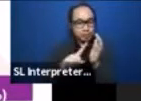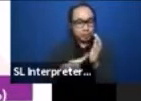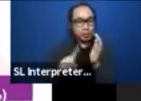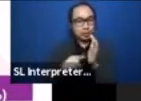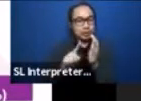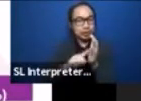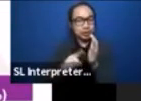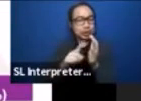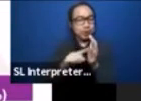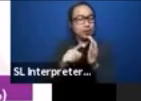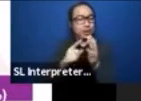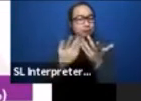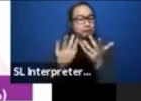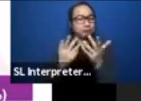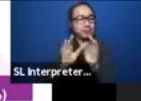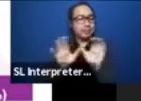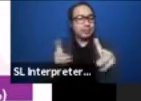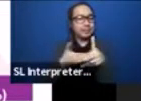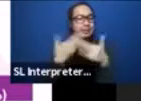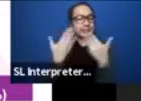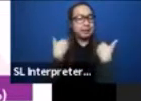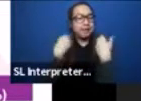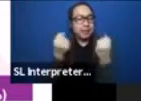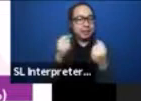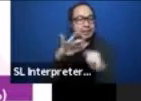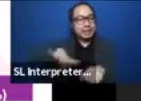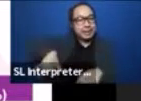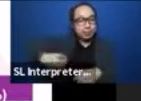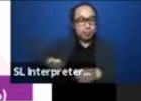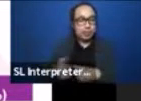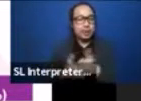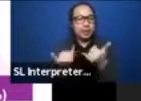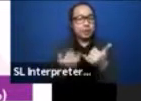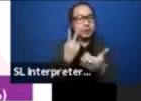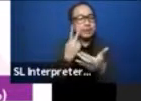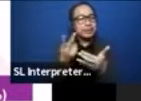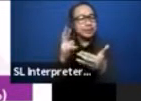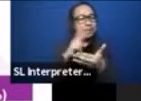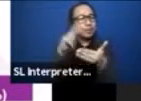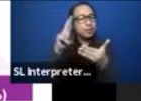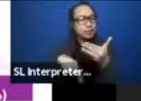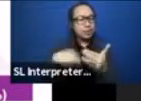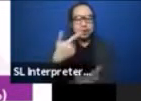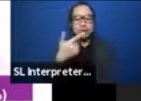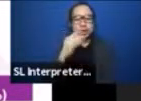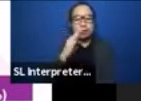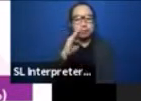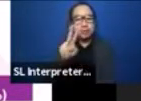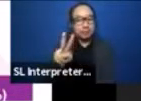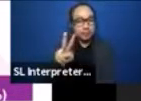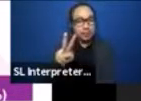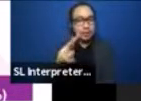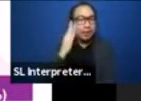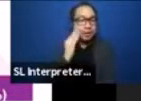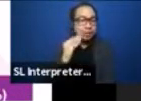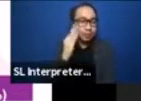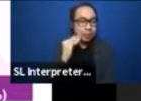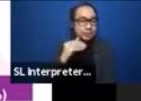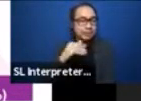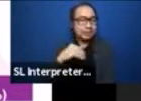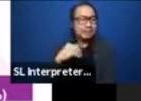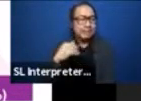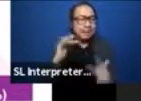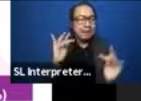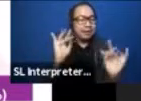Let's see the first result of the GBV experience and sexual harassment among female